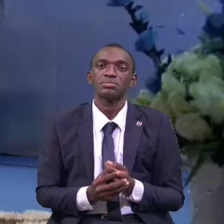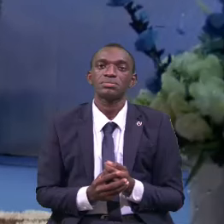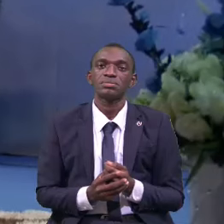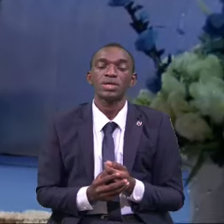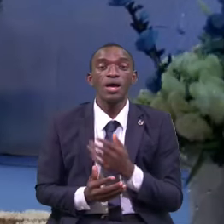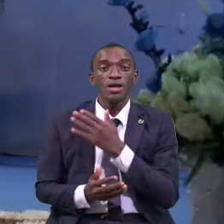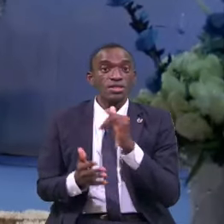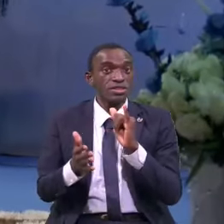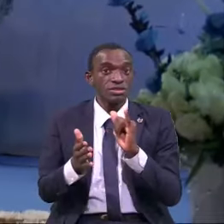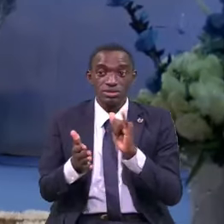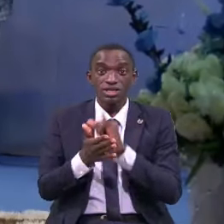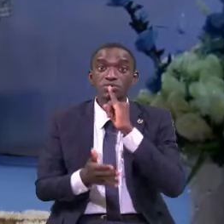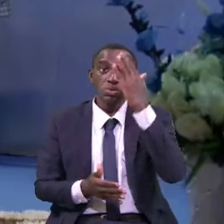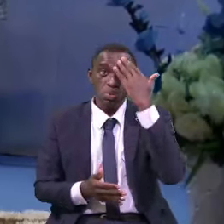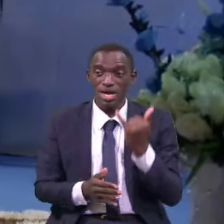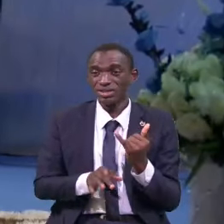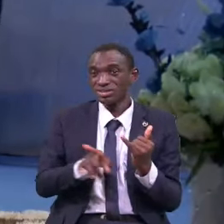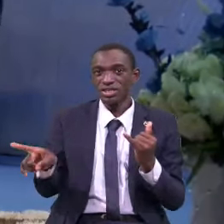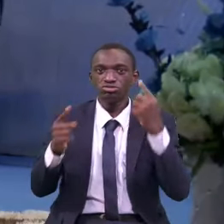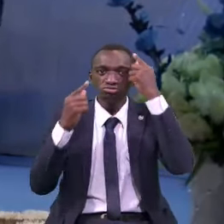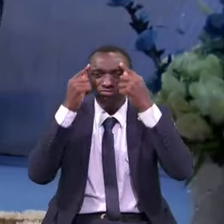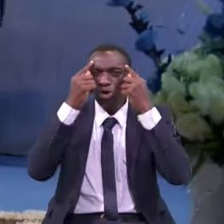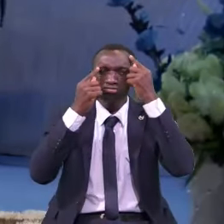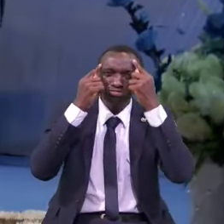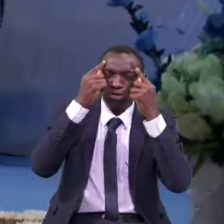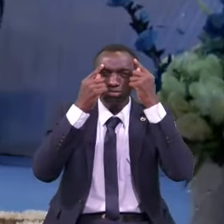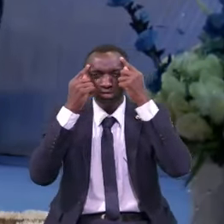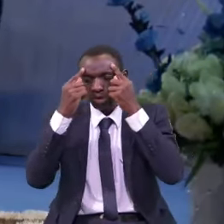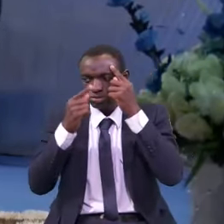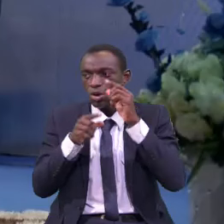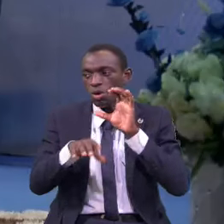That's why the thought of that leper brought him to Christ.